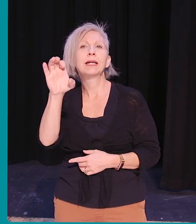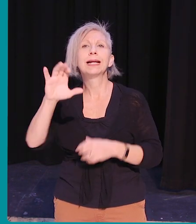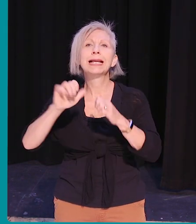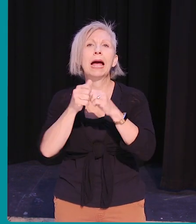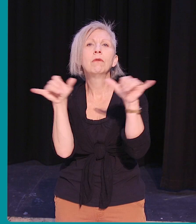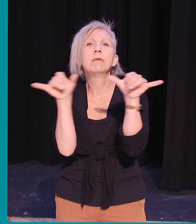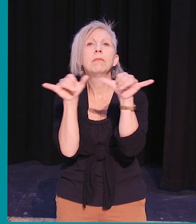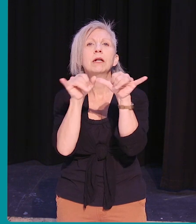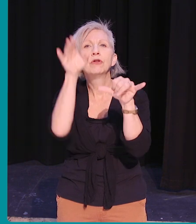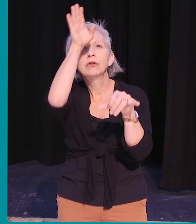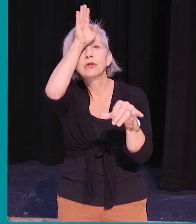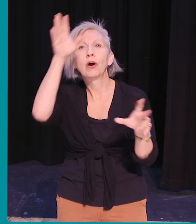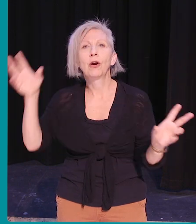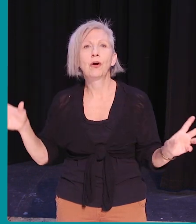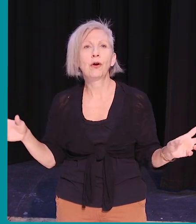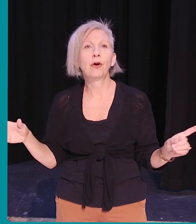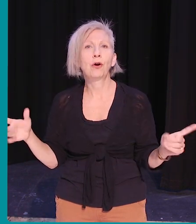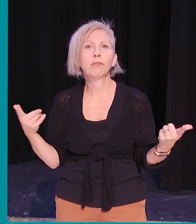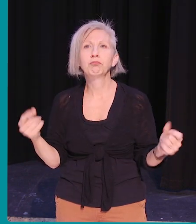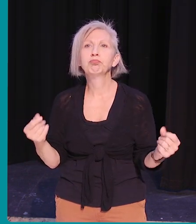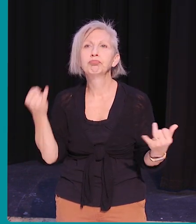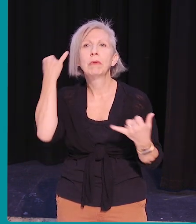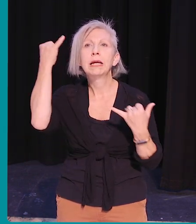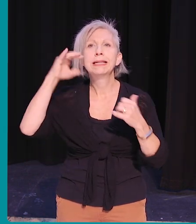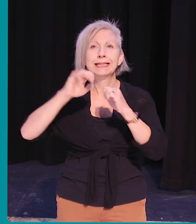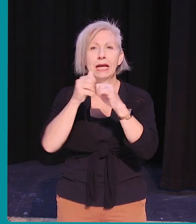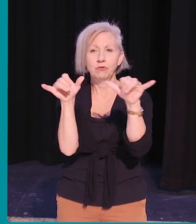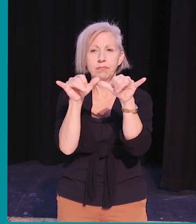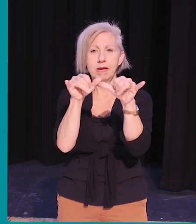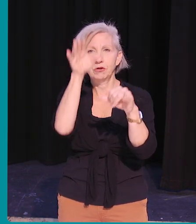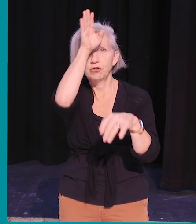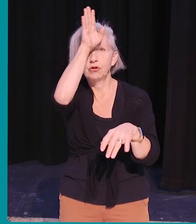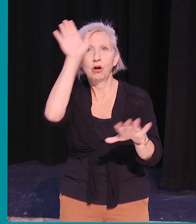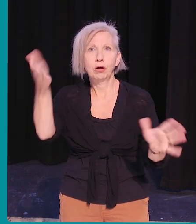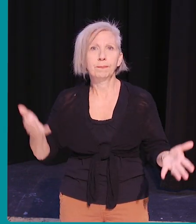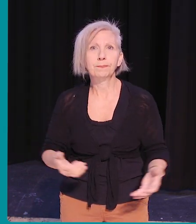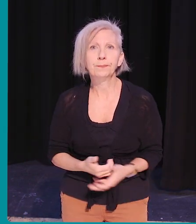Go. What ideas do you have?